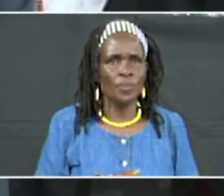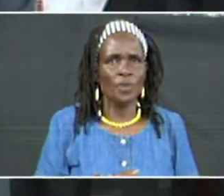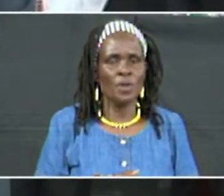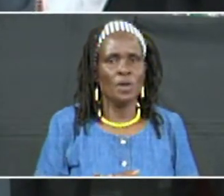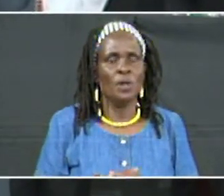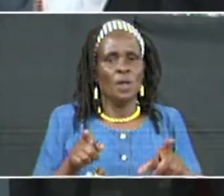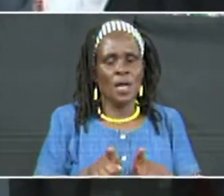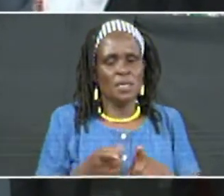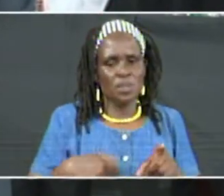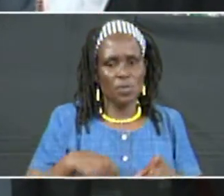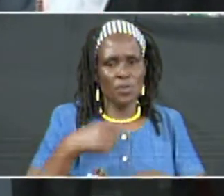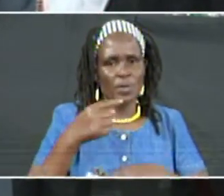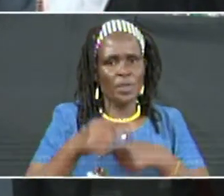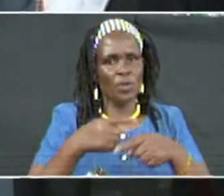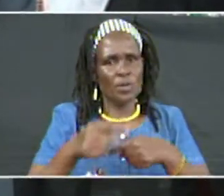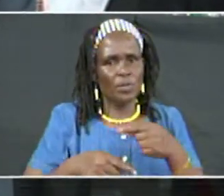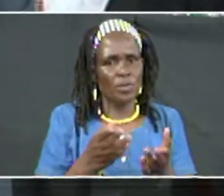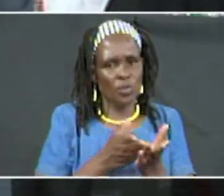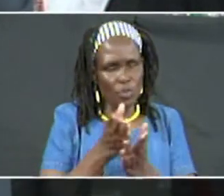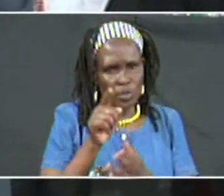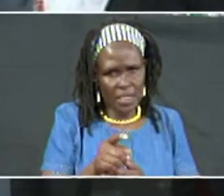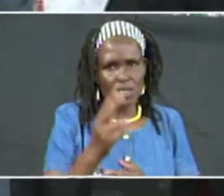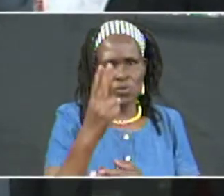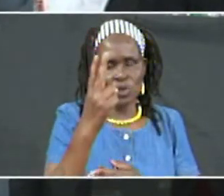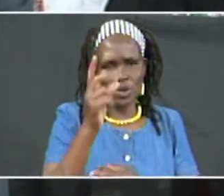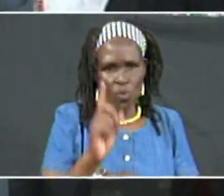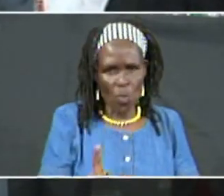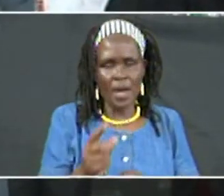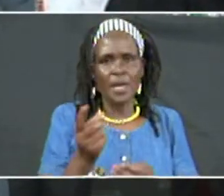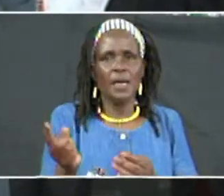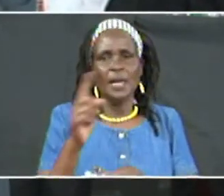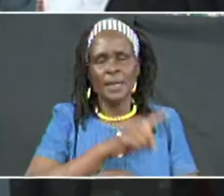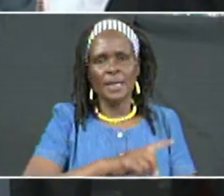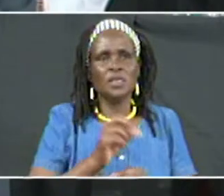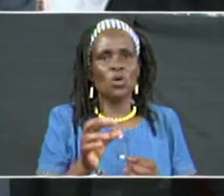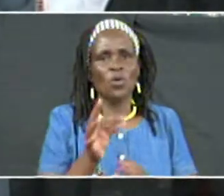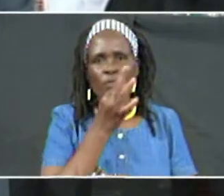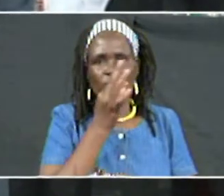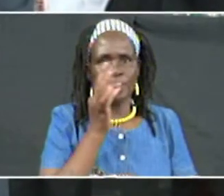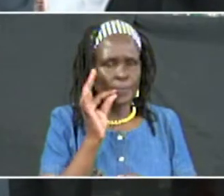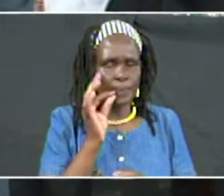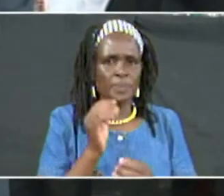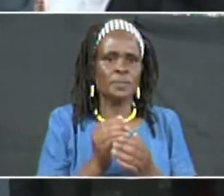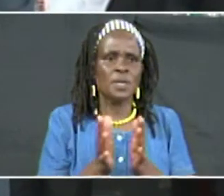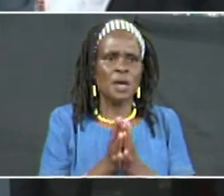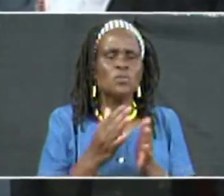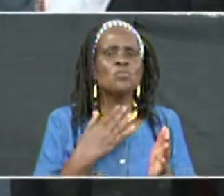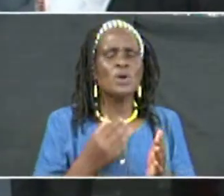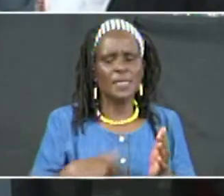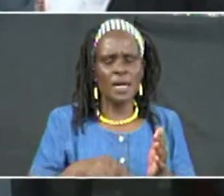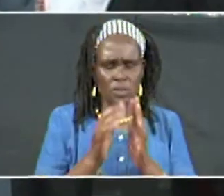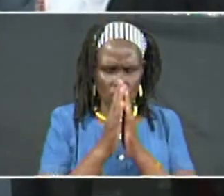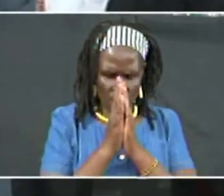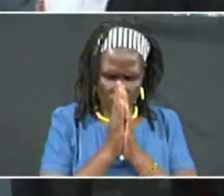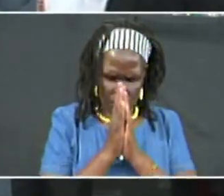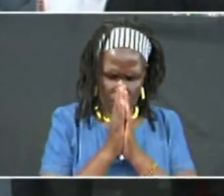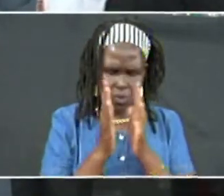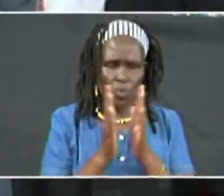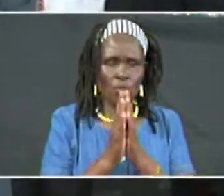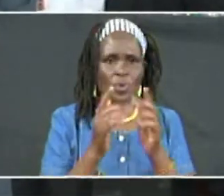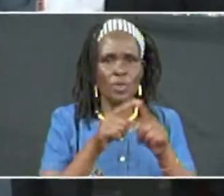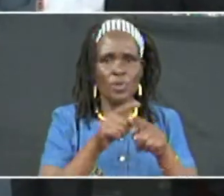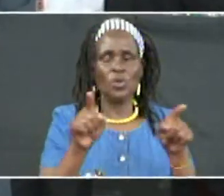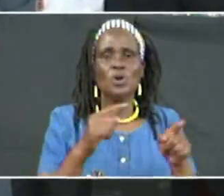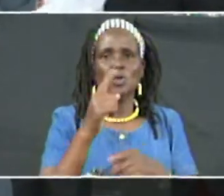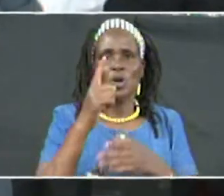Through these 21 days of fast, I wonder if you are there and you want us to pray with you so that we